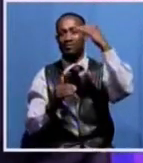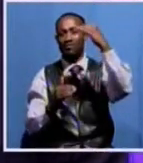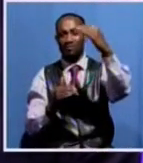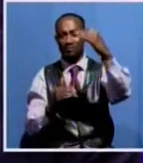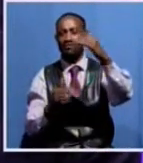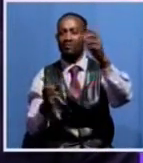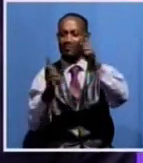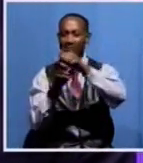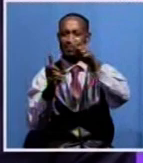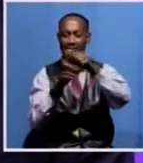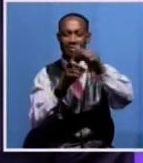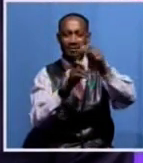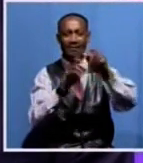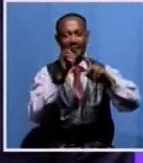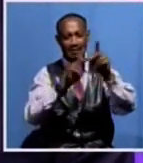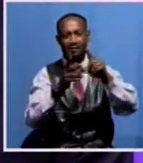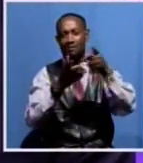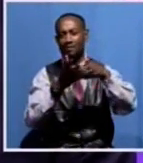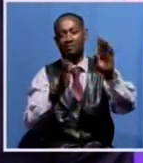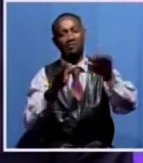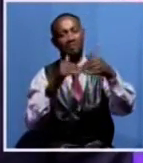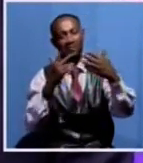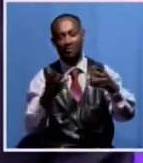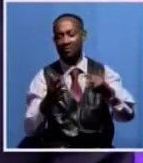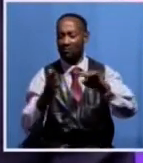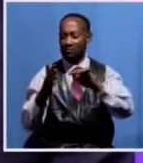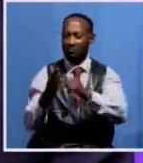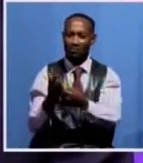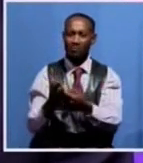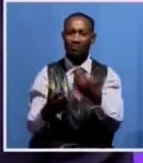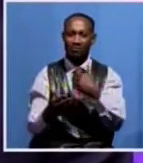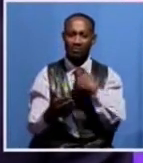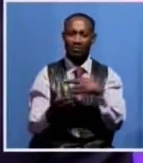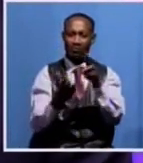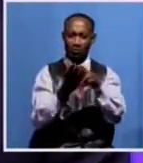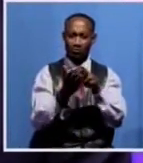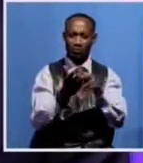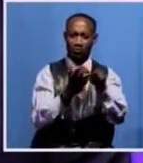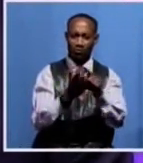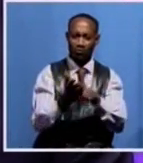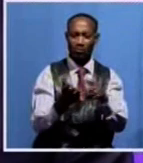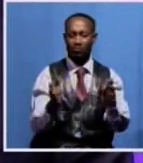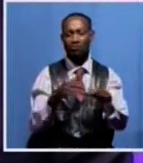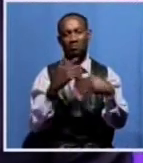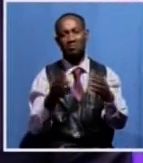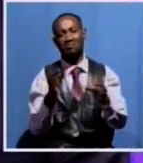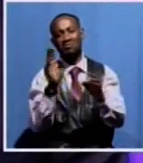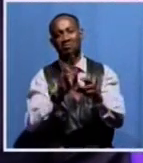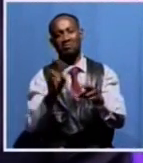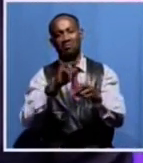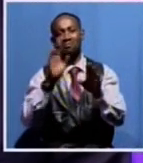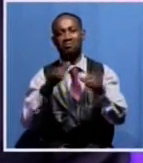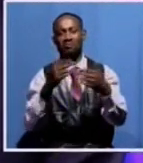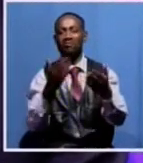and catch those who don't do it and make sure that we enforce. There is no point in having rules and regulations that you cannot enforce adequately. So it's the challenge